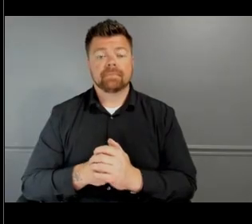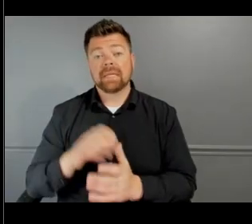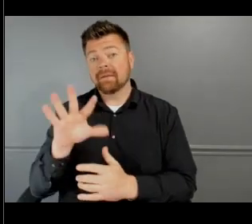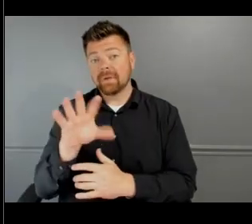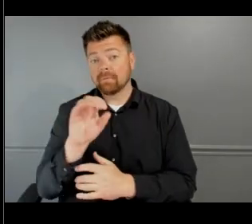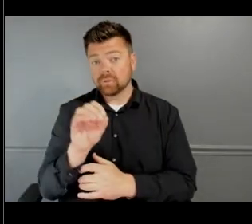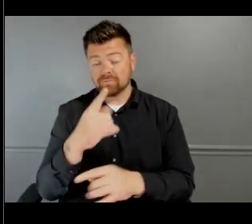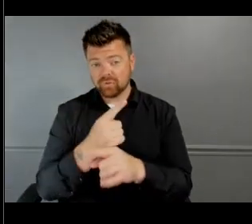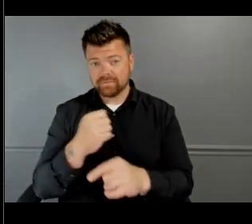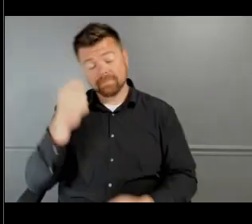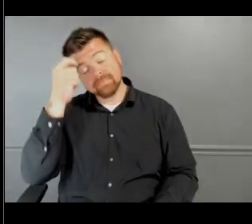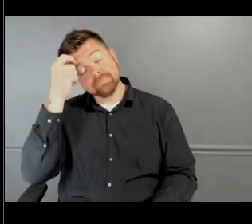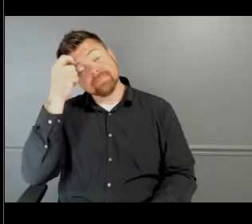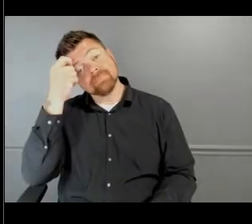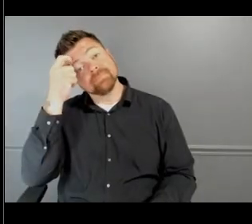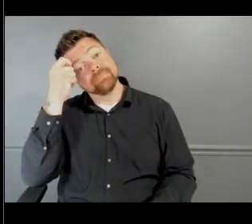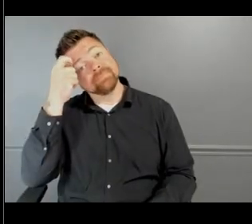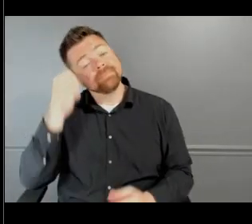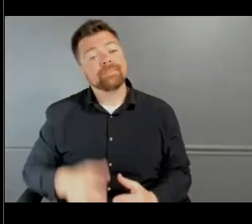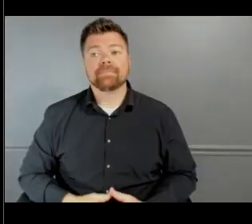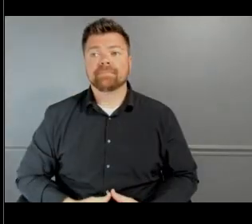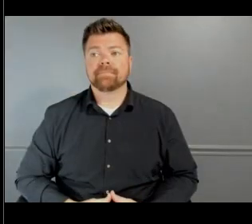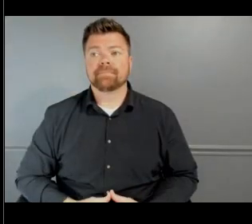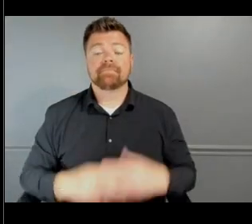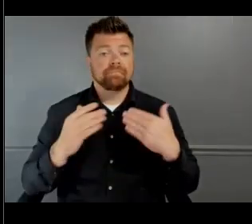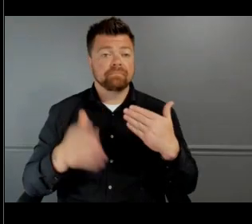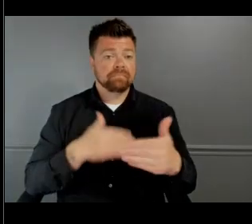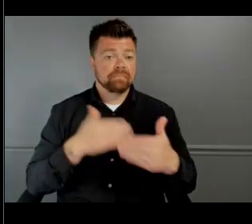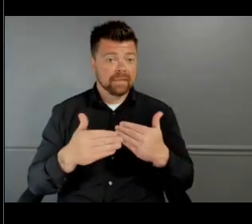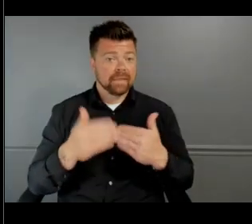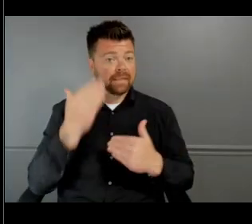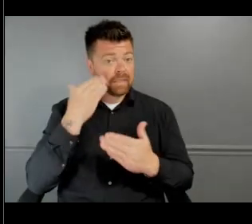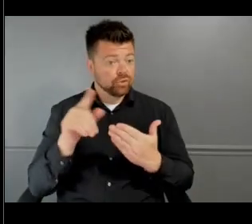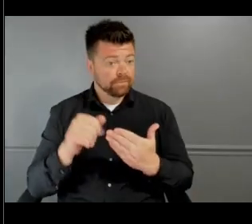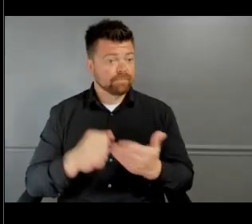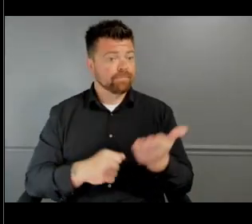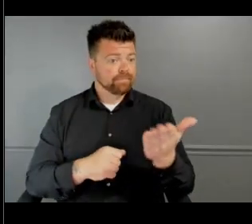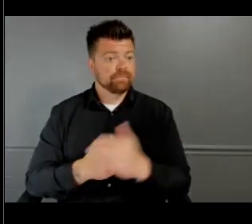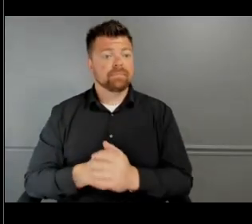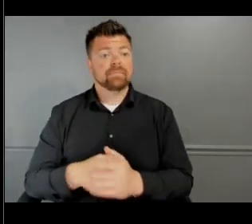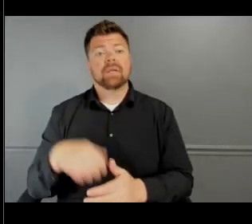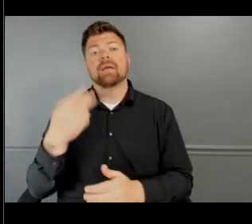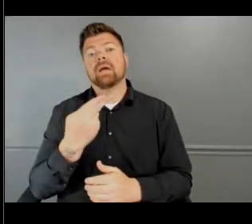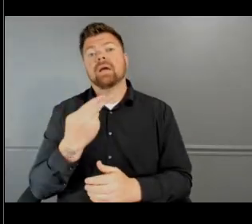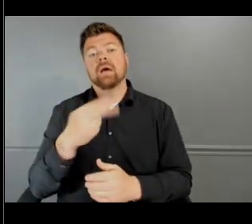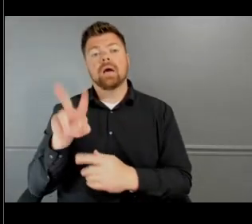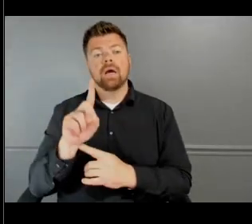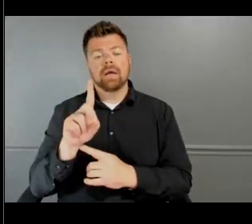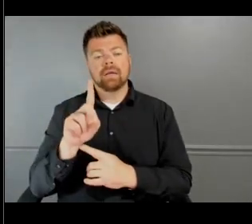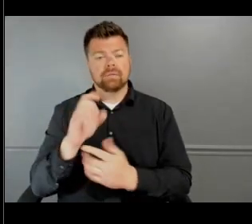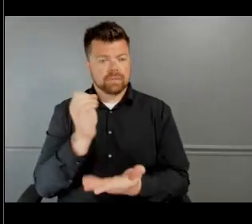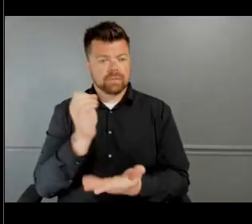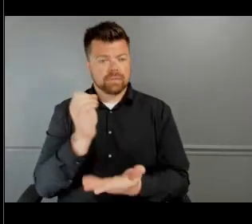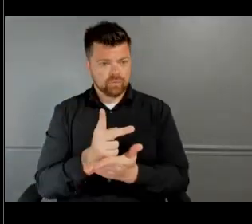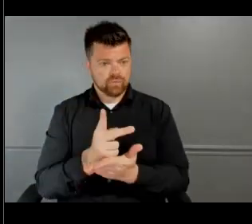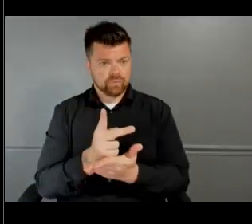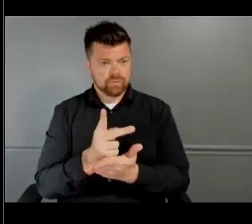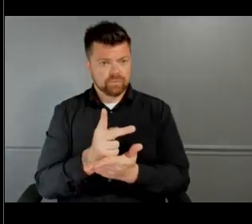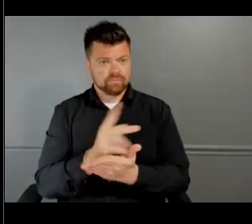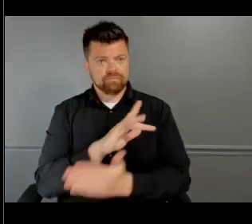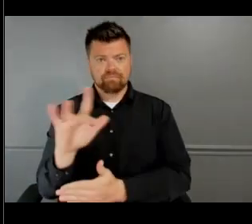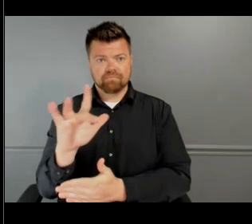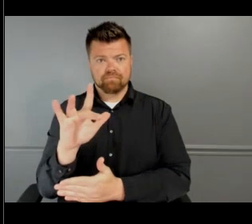got this one correct. Moving on to the second knowledge check. HUD has approved,